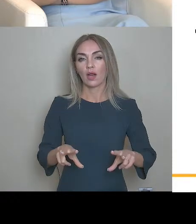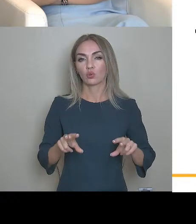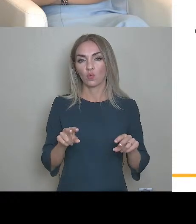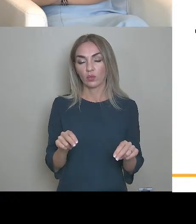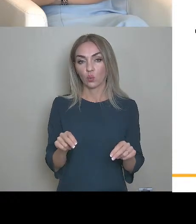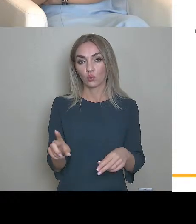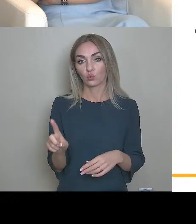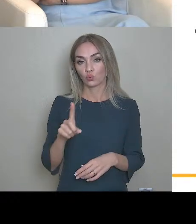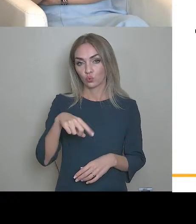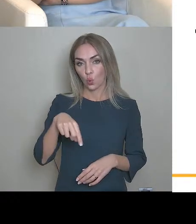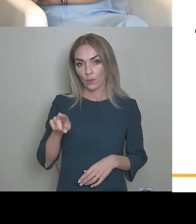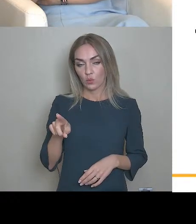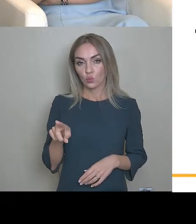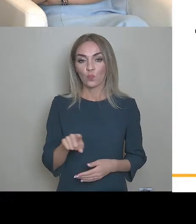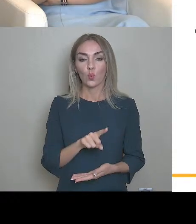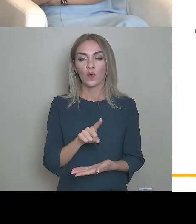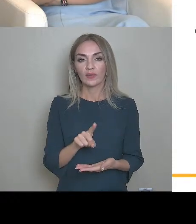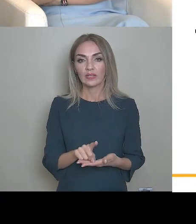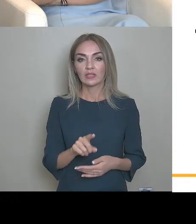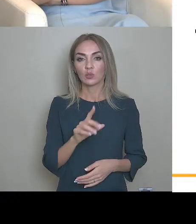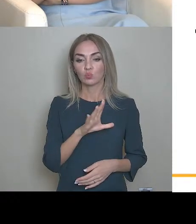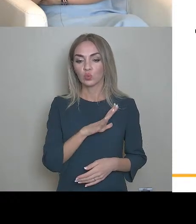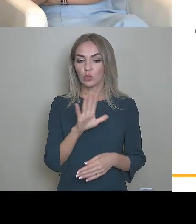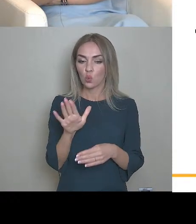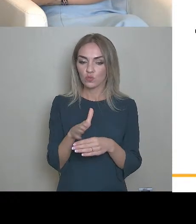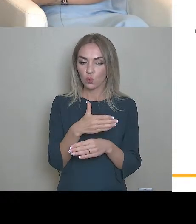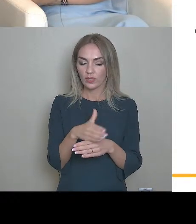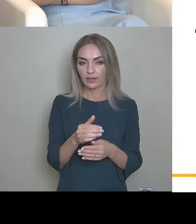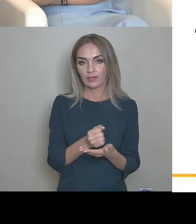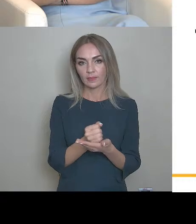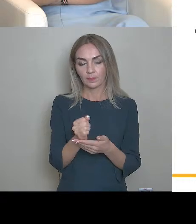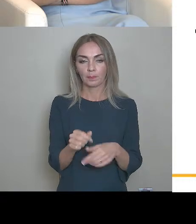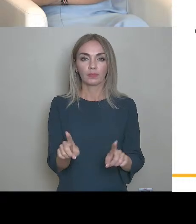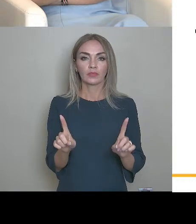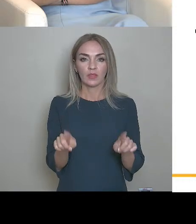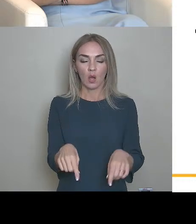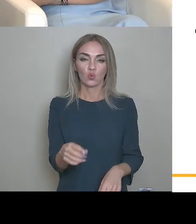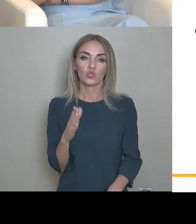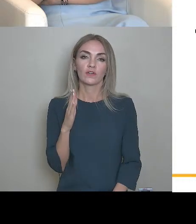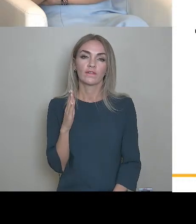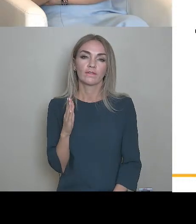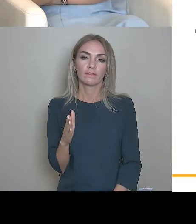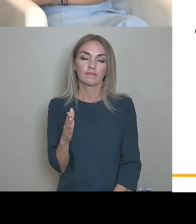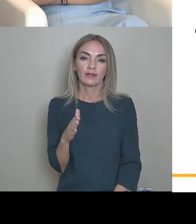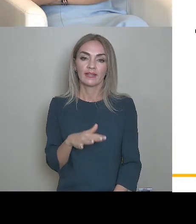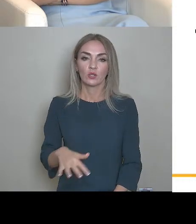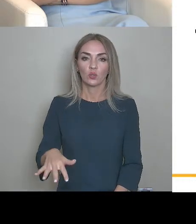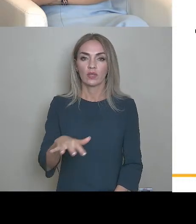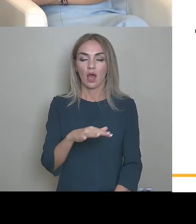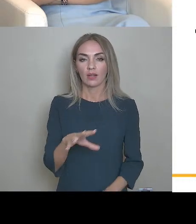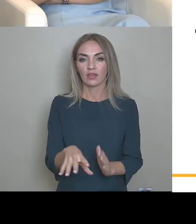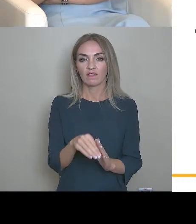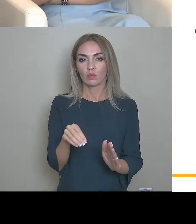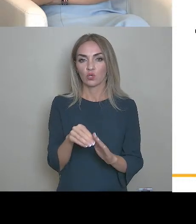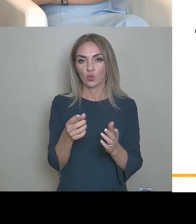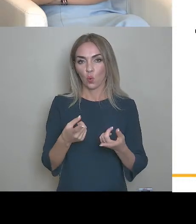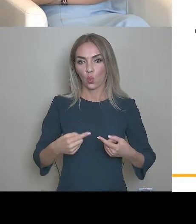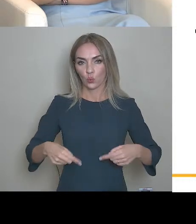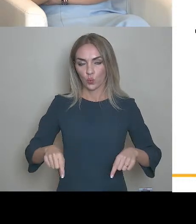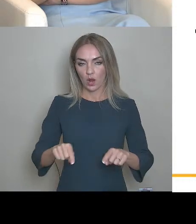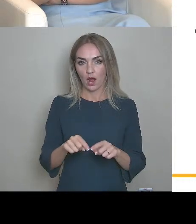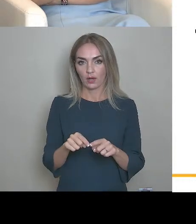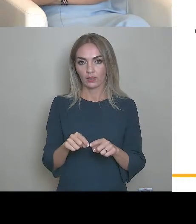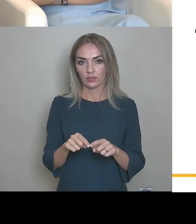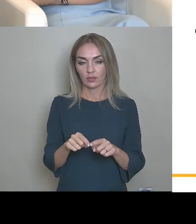electoral list, apart from the first guaranteed number, should be allocated and also have